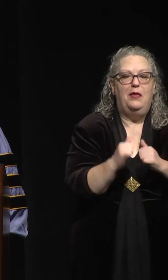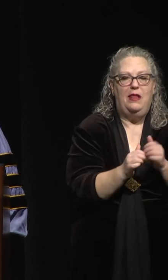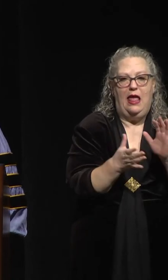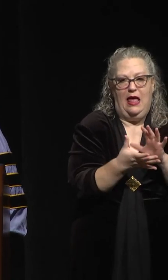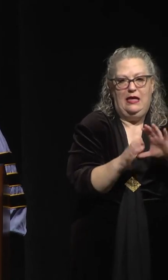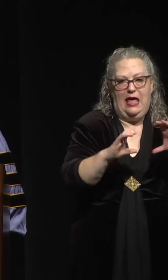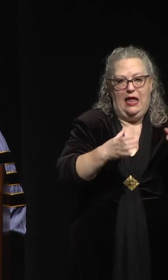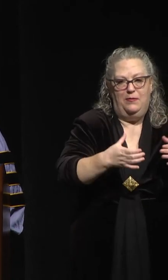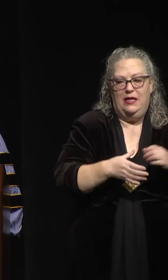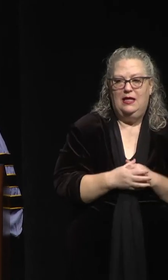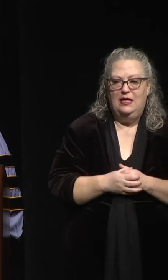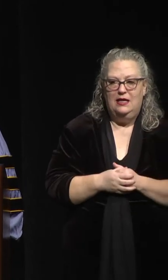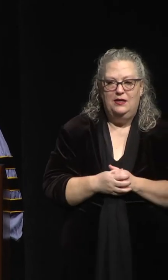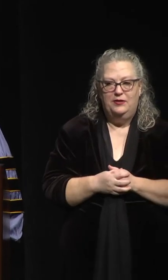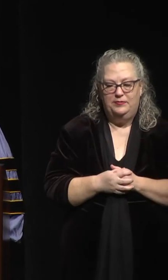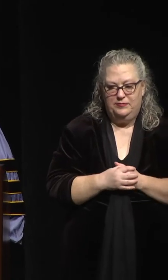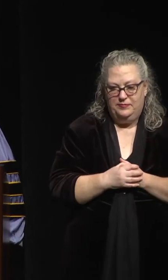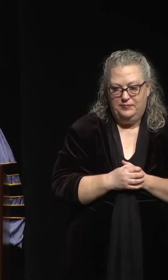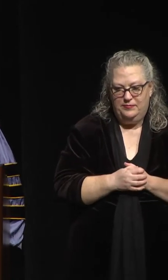Academy.